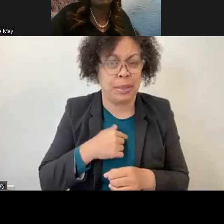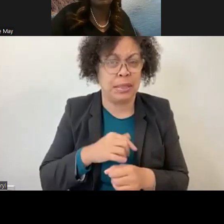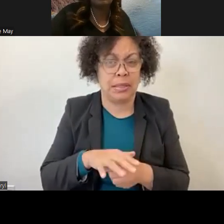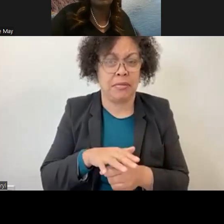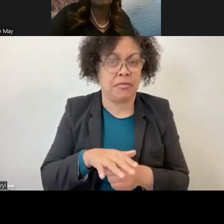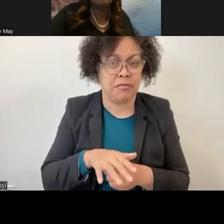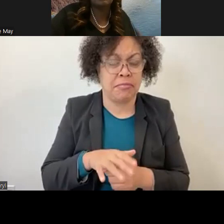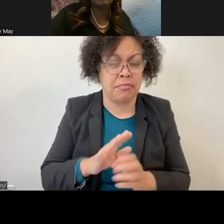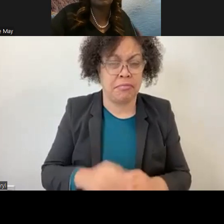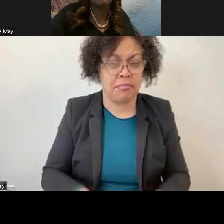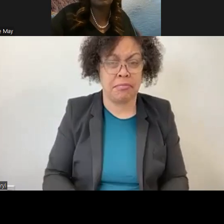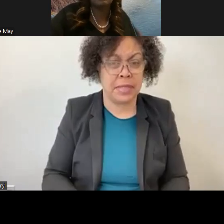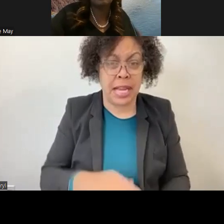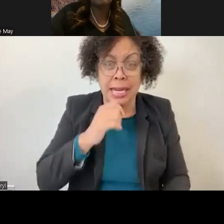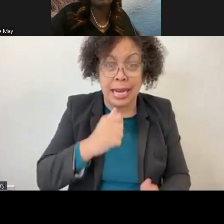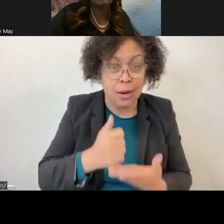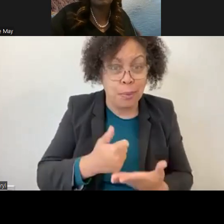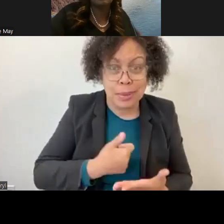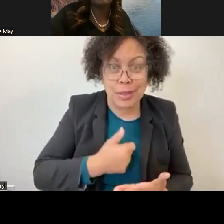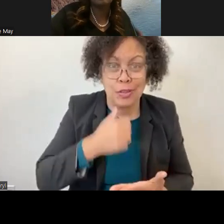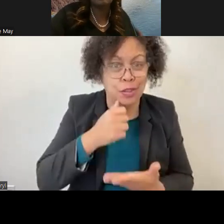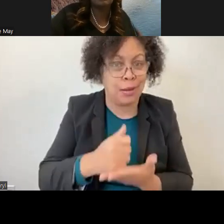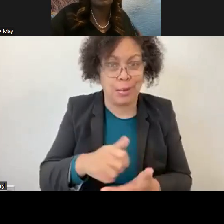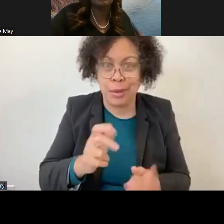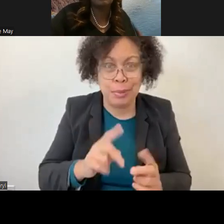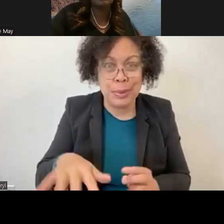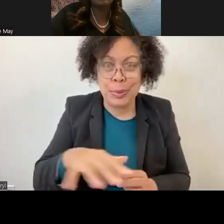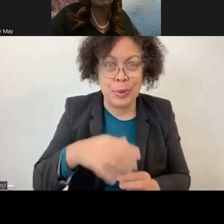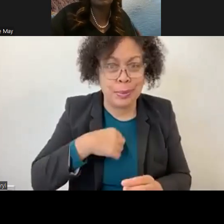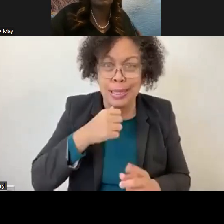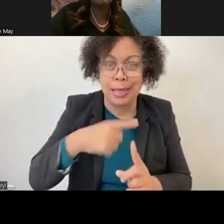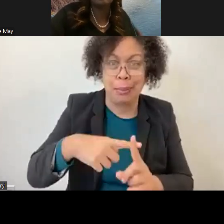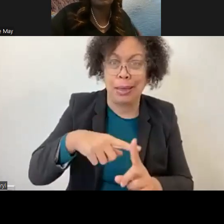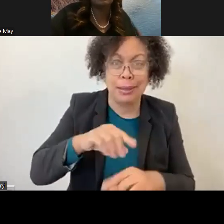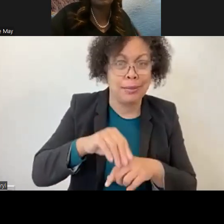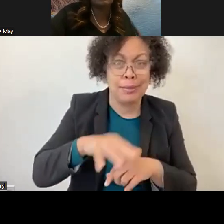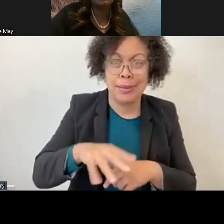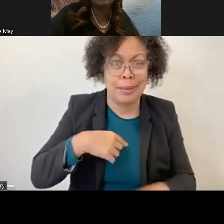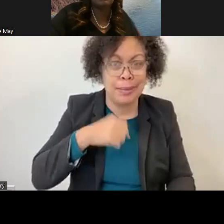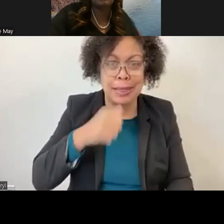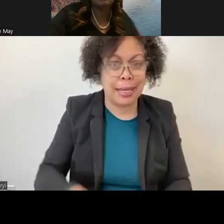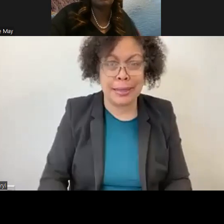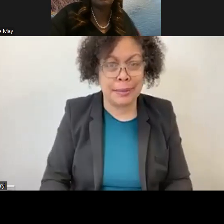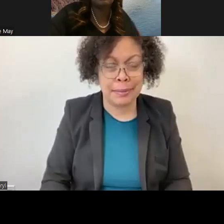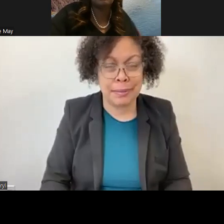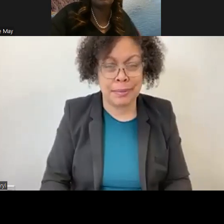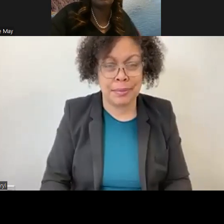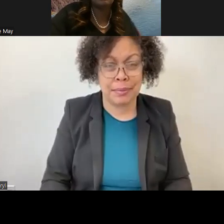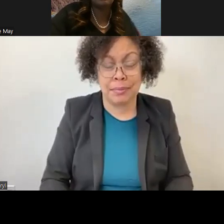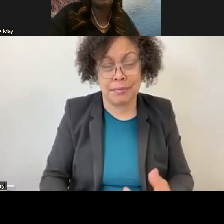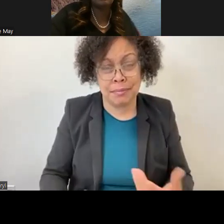wasn't enriching myself or others, I wasn't a positive sort of presence in these communities, and